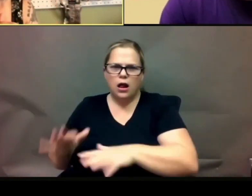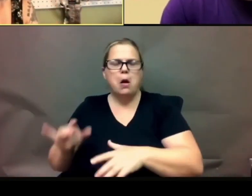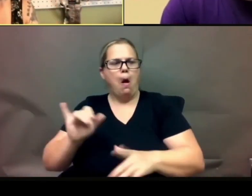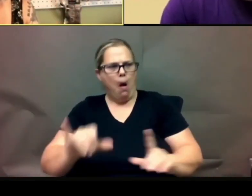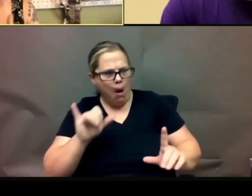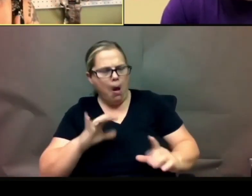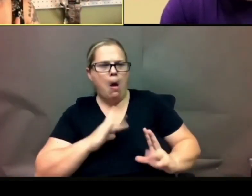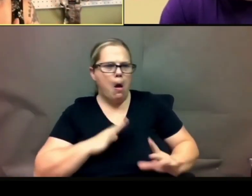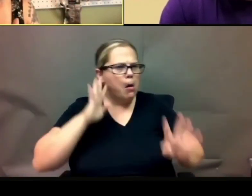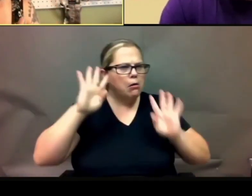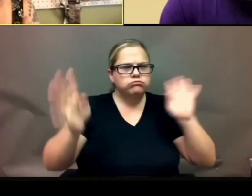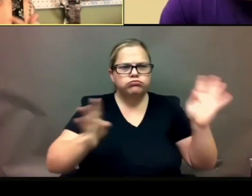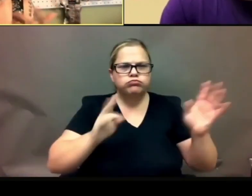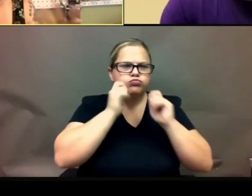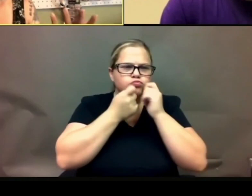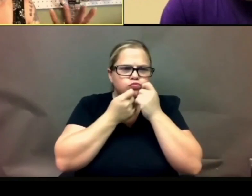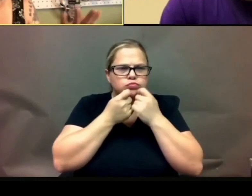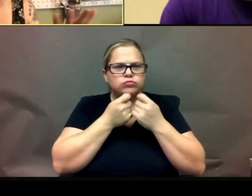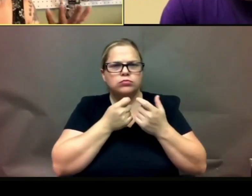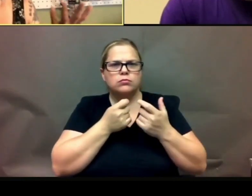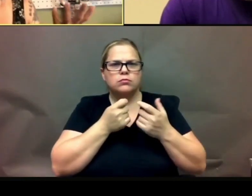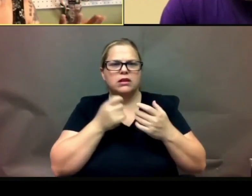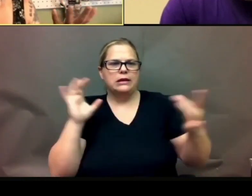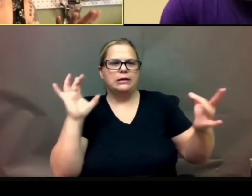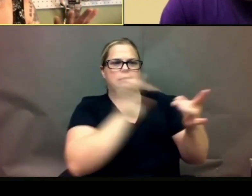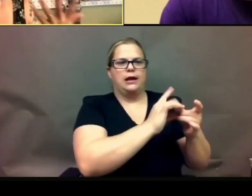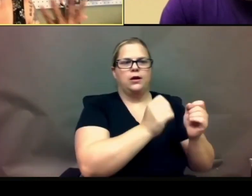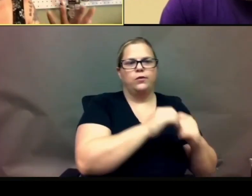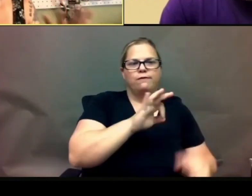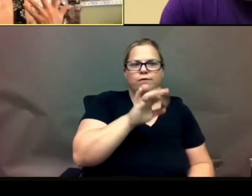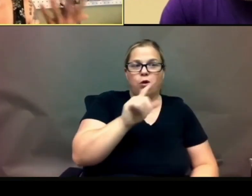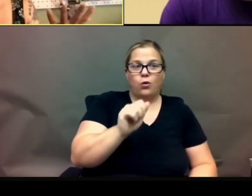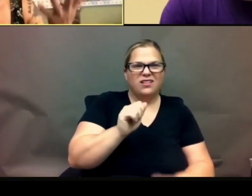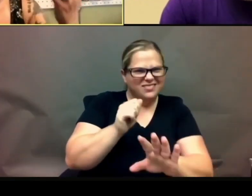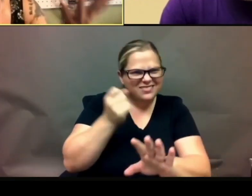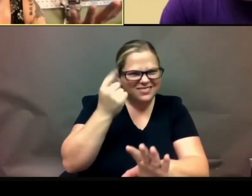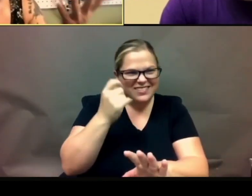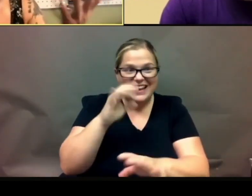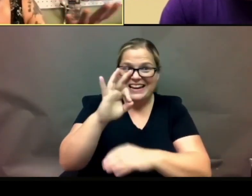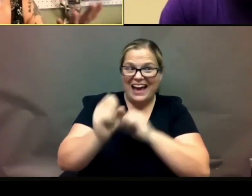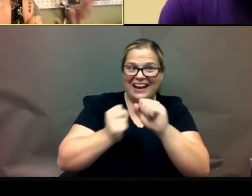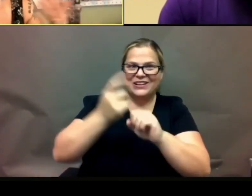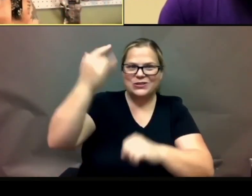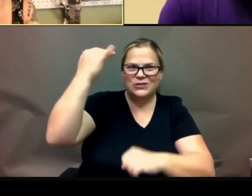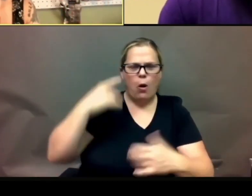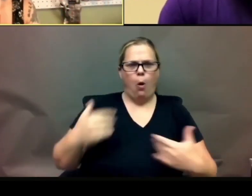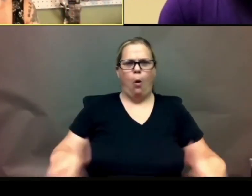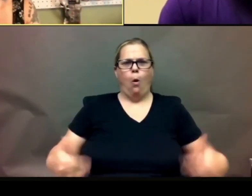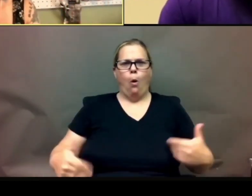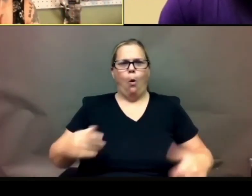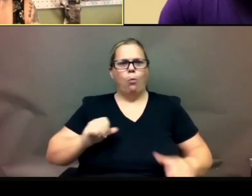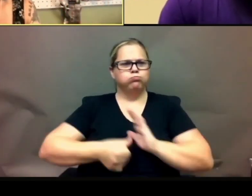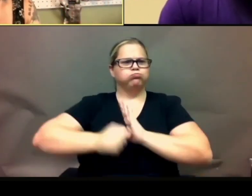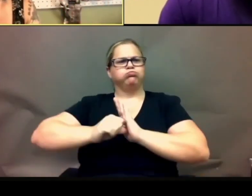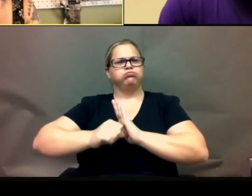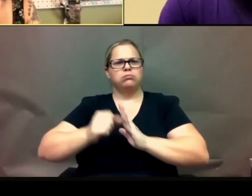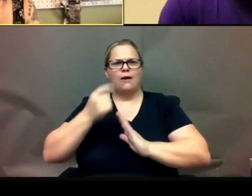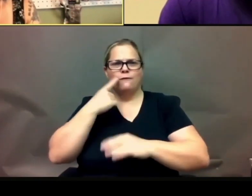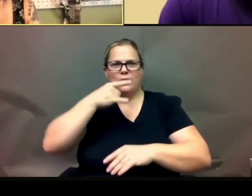with students in Florida, which, 9 years ago was a big deal to do for those